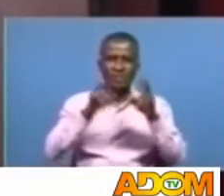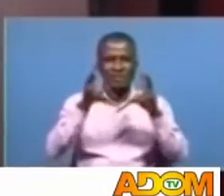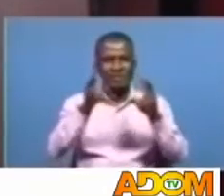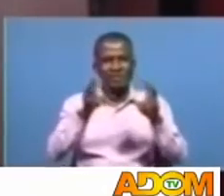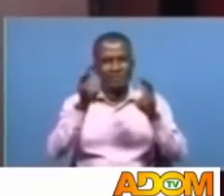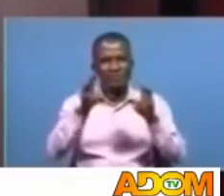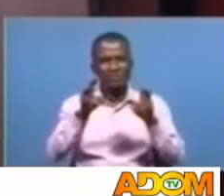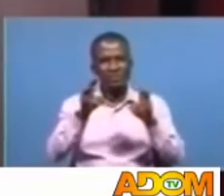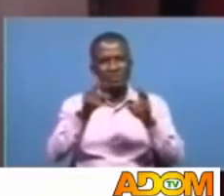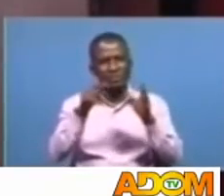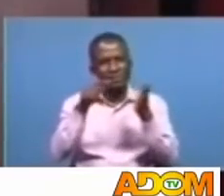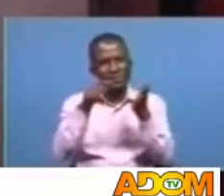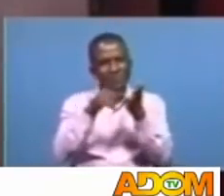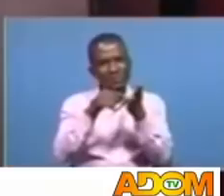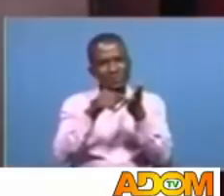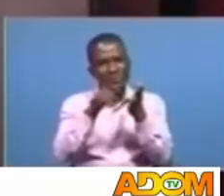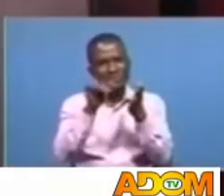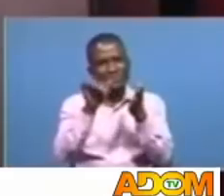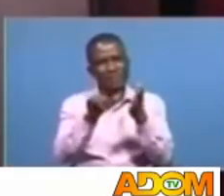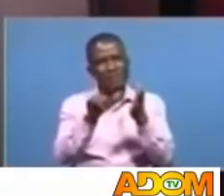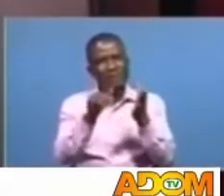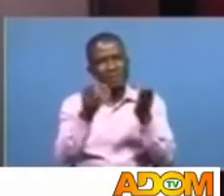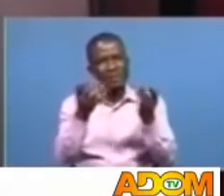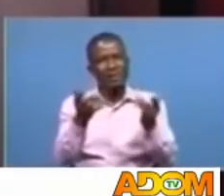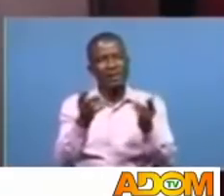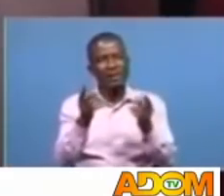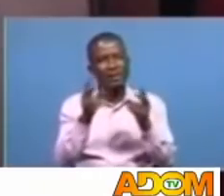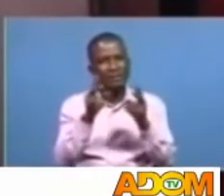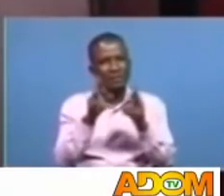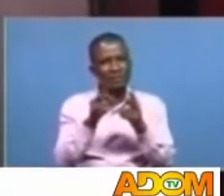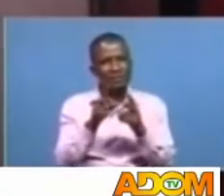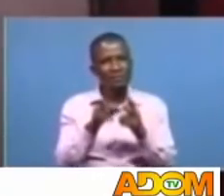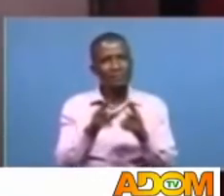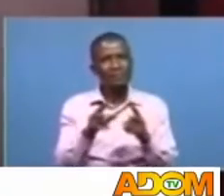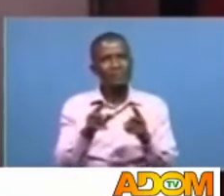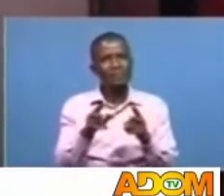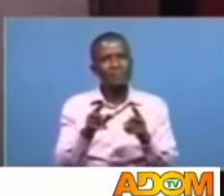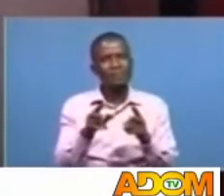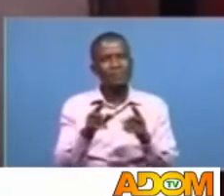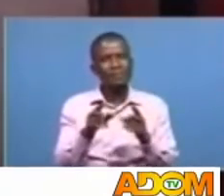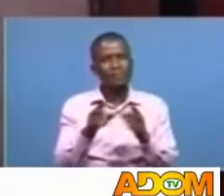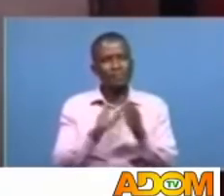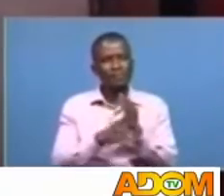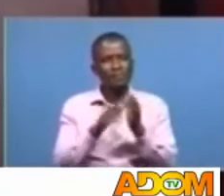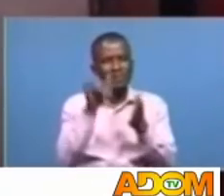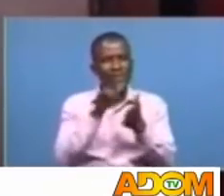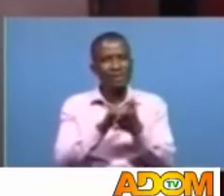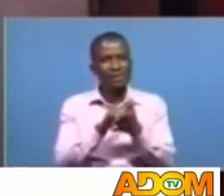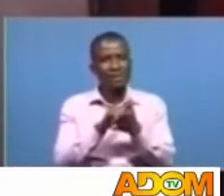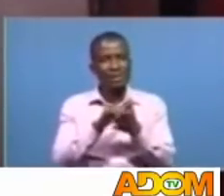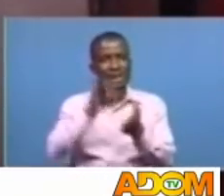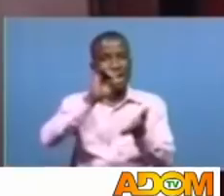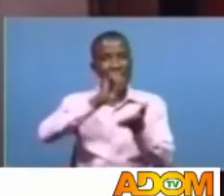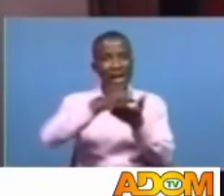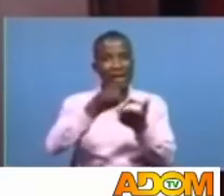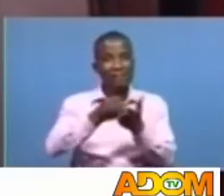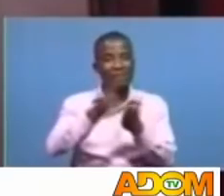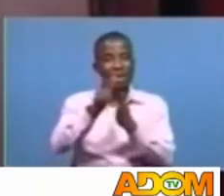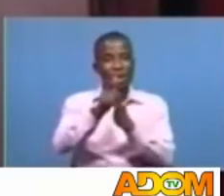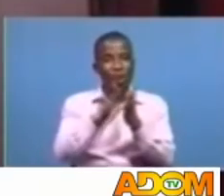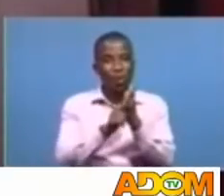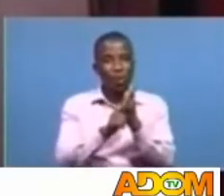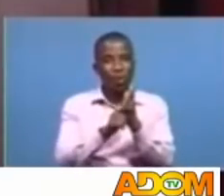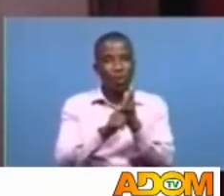here, is that the very principal act, this is the Evidence Act,